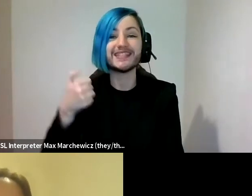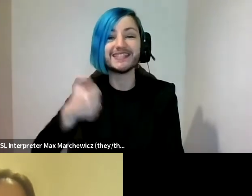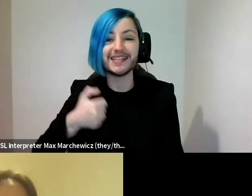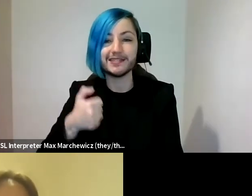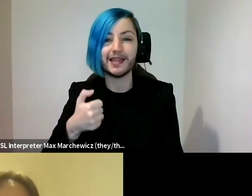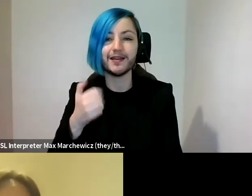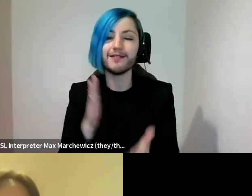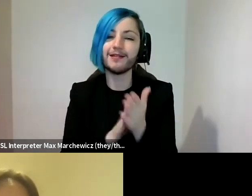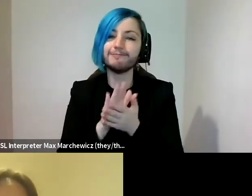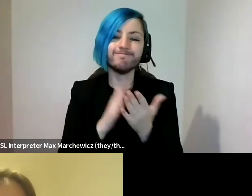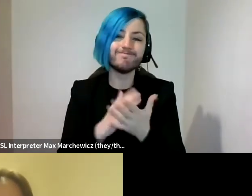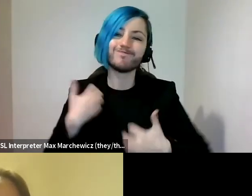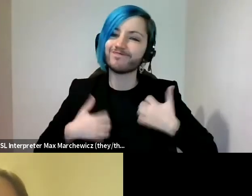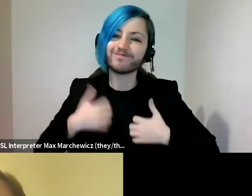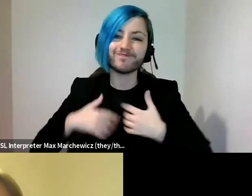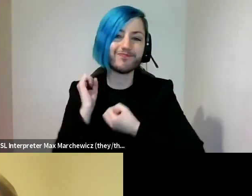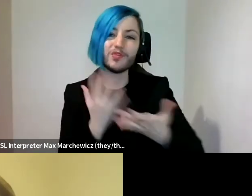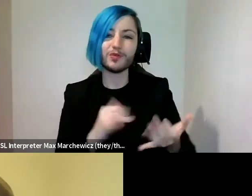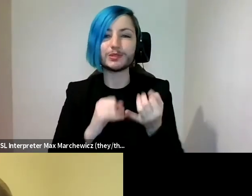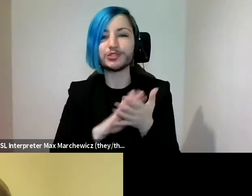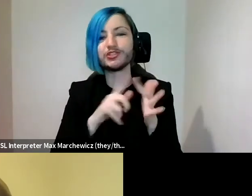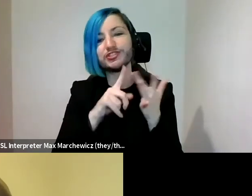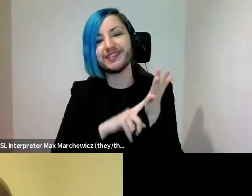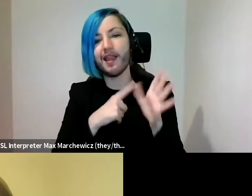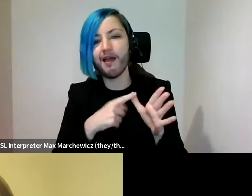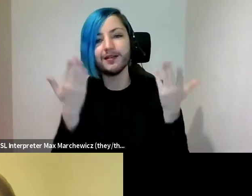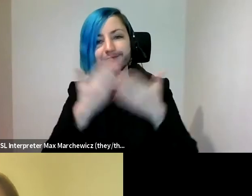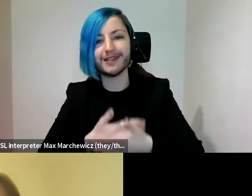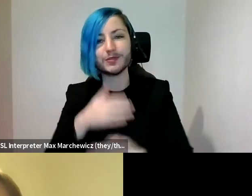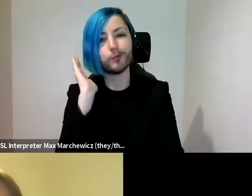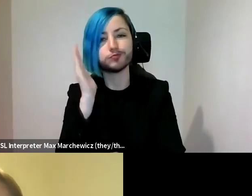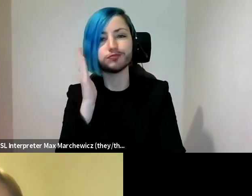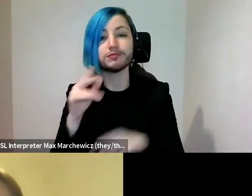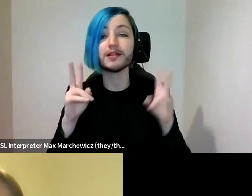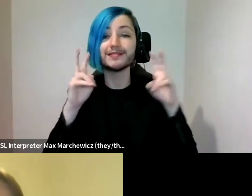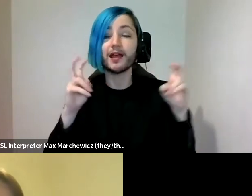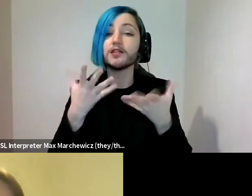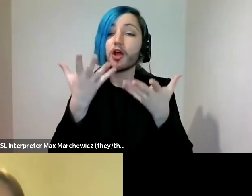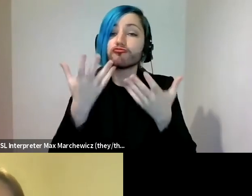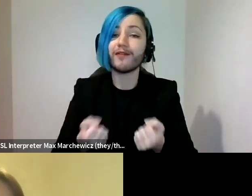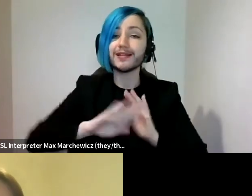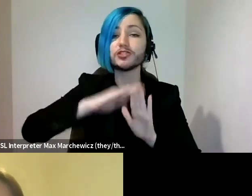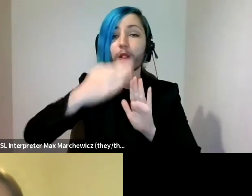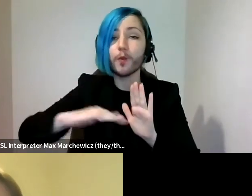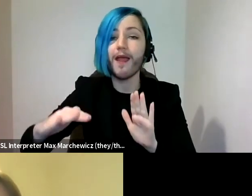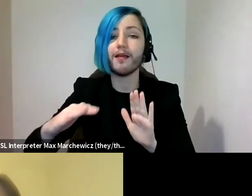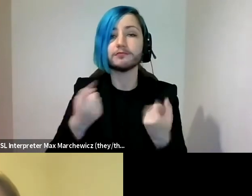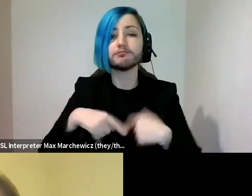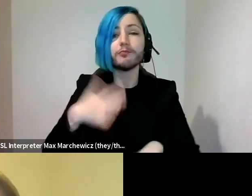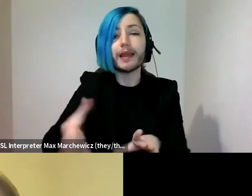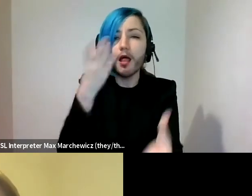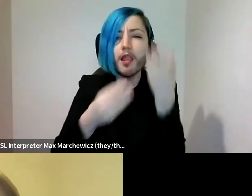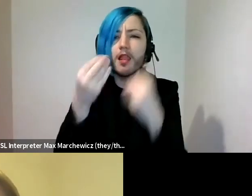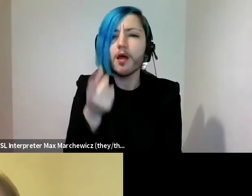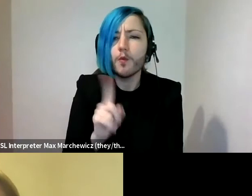super excited to be introducing Sheila tonight to give her talk entitled Gravitational Waves, What We Have Learned and